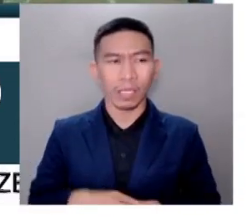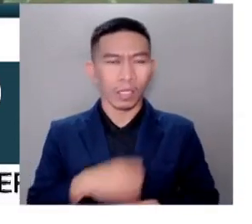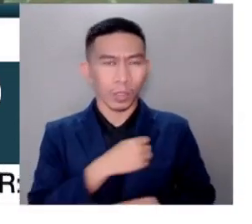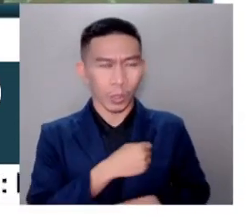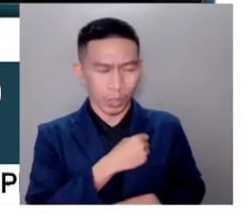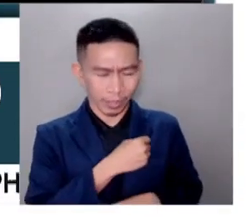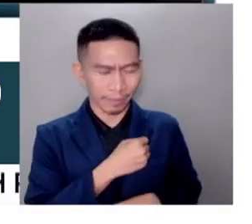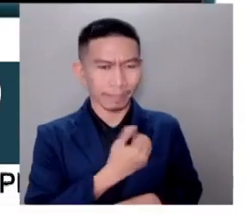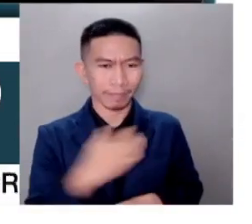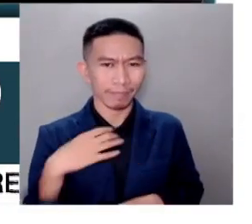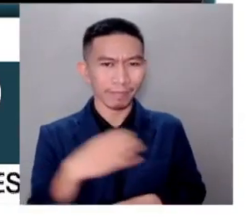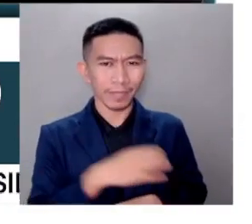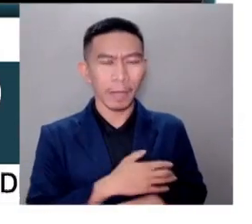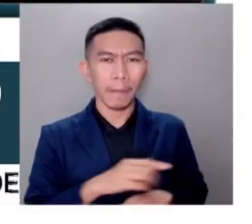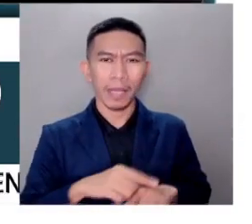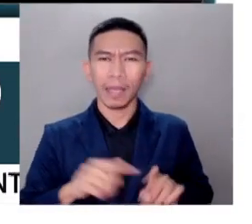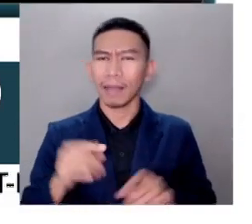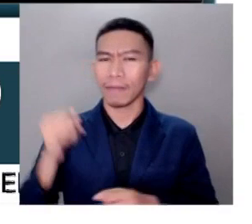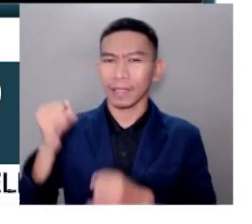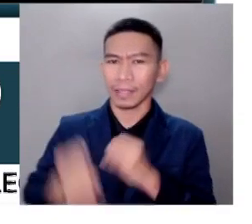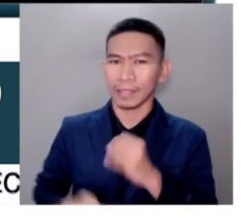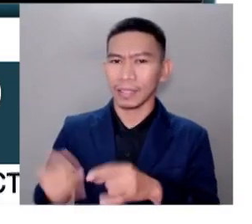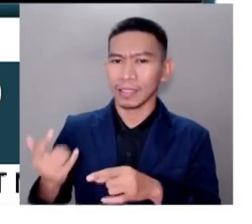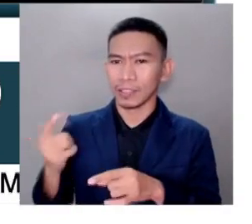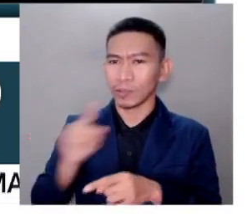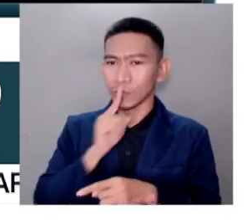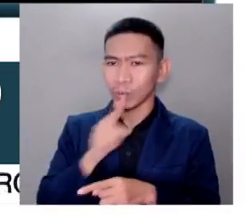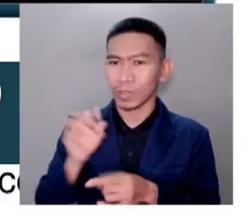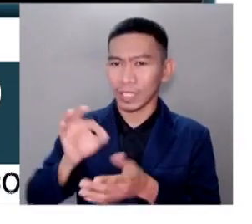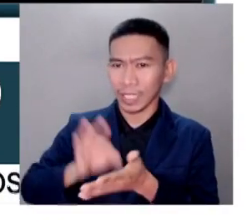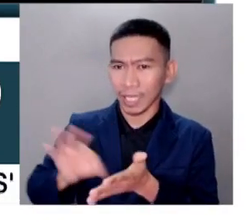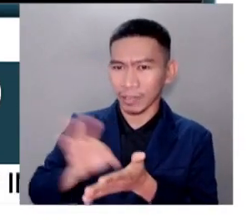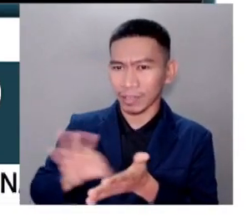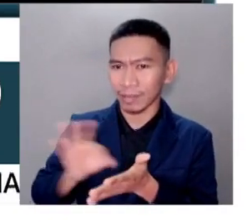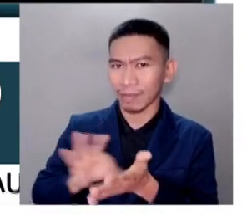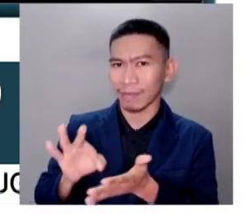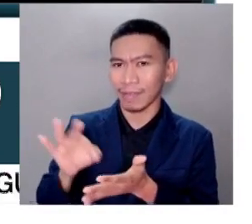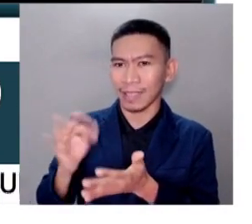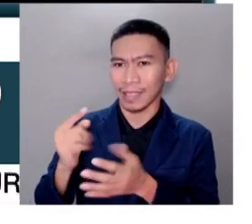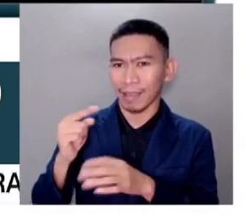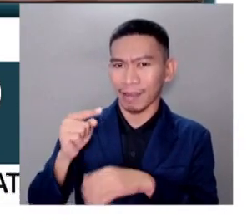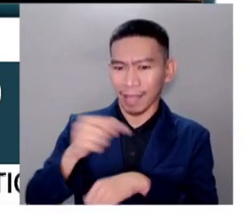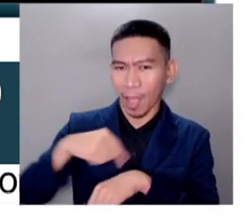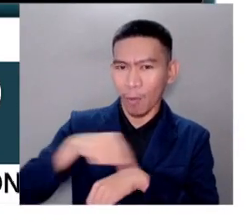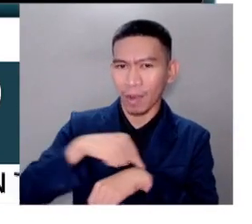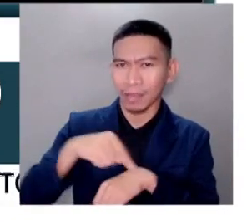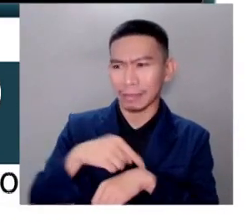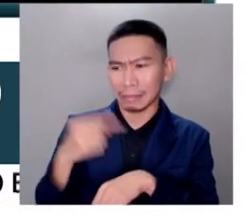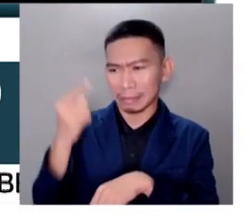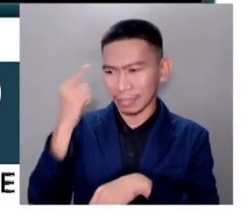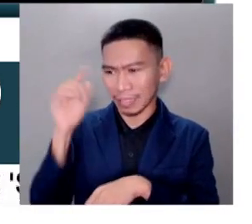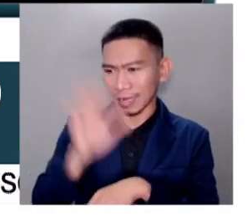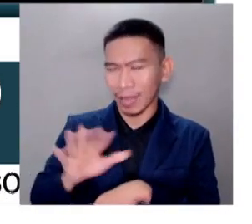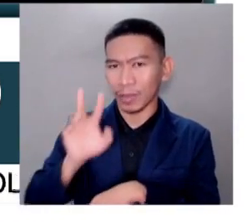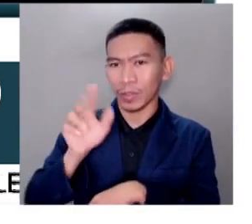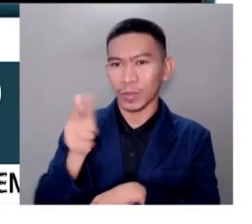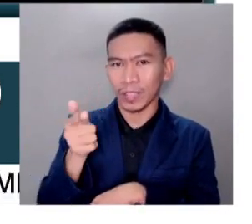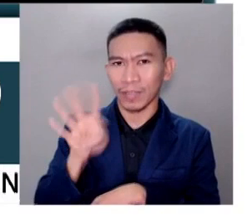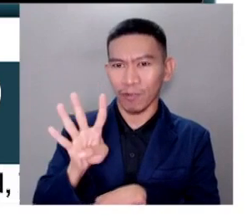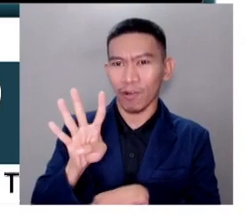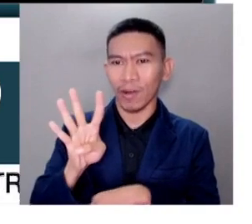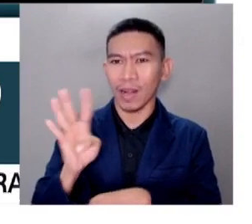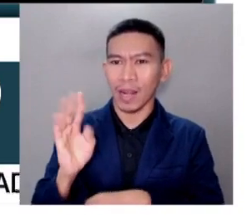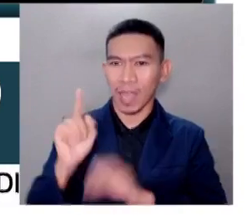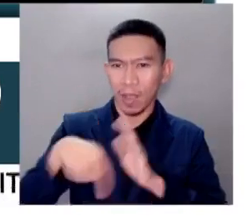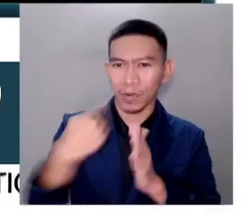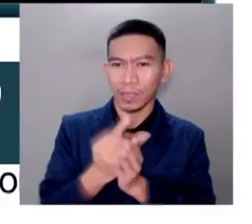Commissioner, but finally, you know, we're just counting hours. In fact, just about 24 hours before the